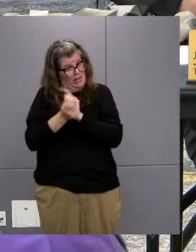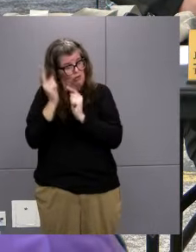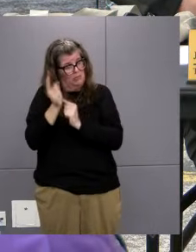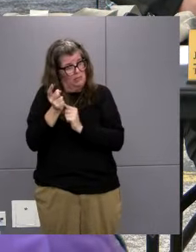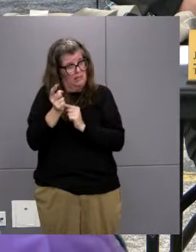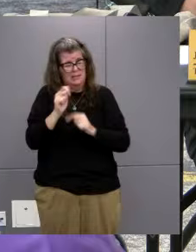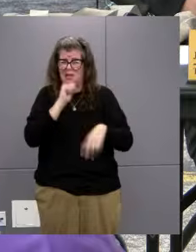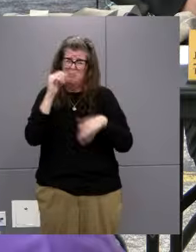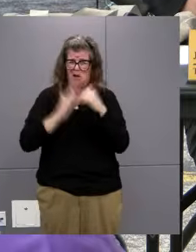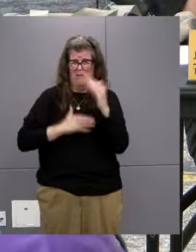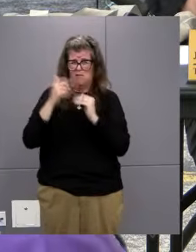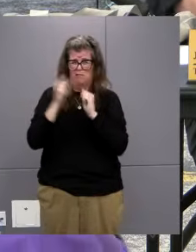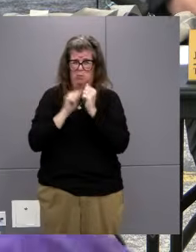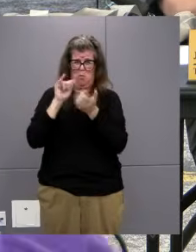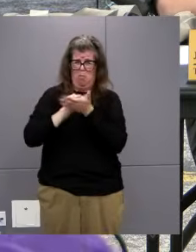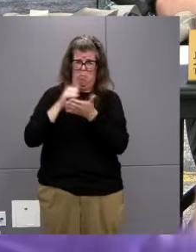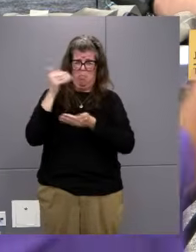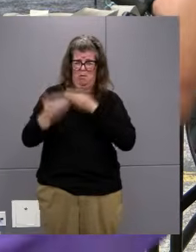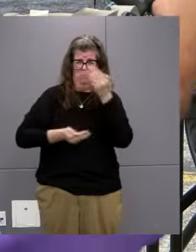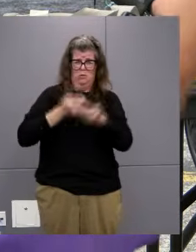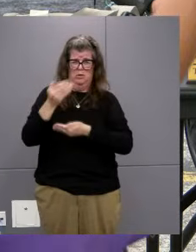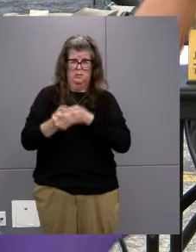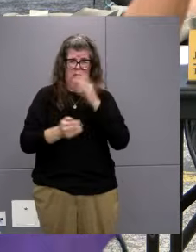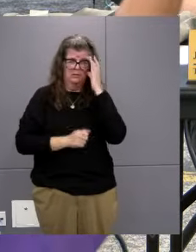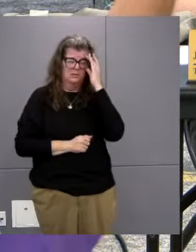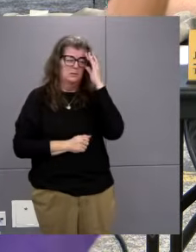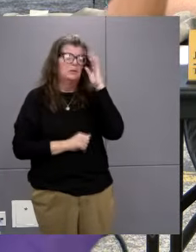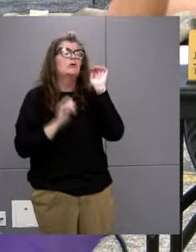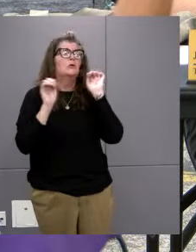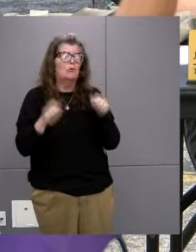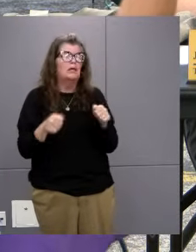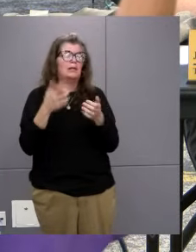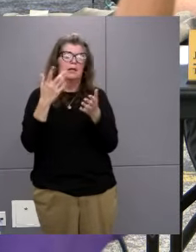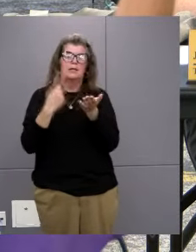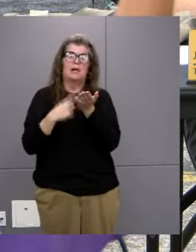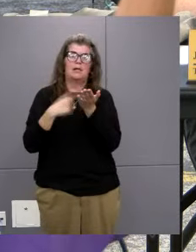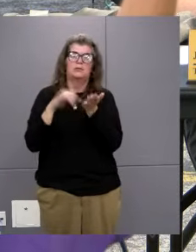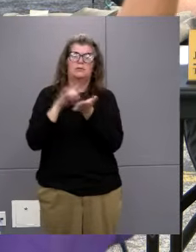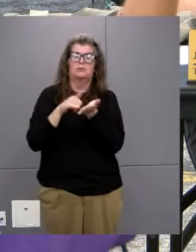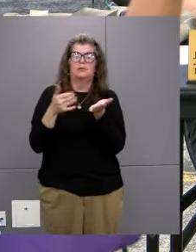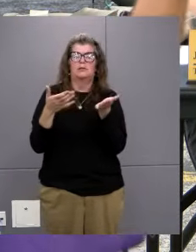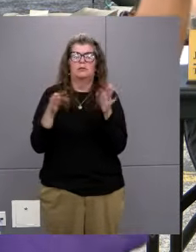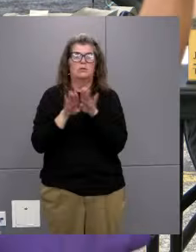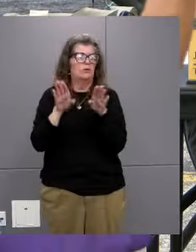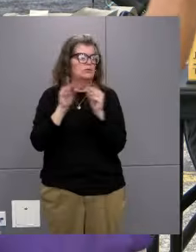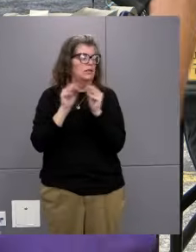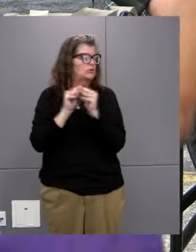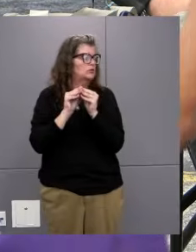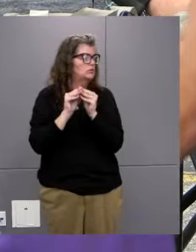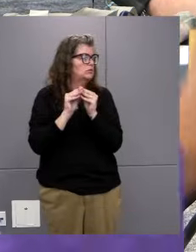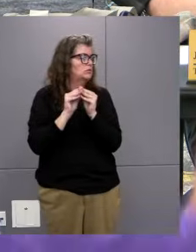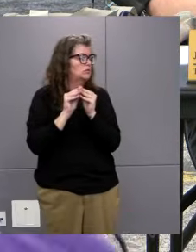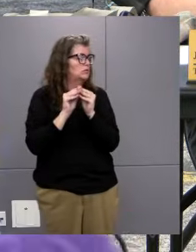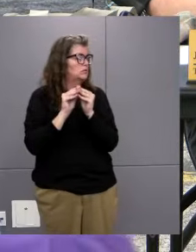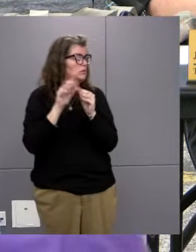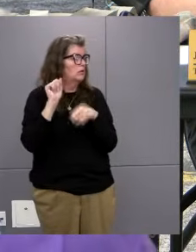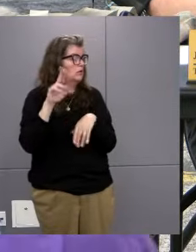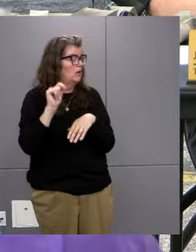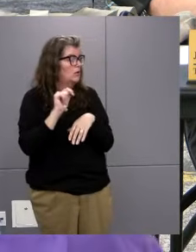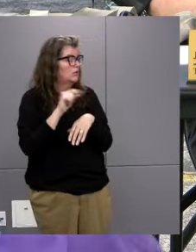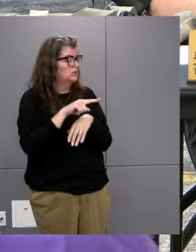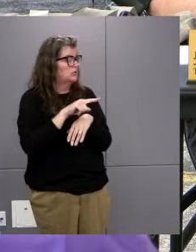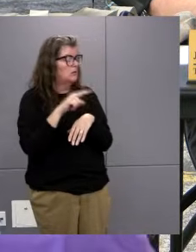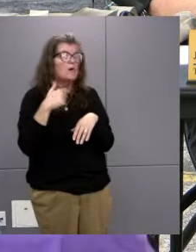really not comfortable with that process. Well, we can go into closed Yeah, session. we're going to go into closed session anyway. I'm sorry, Art. Art? The